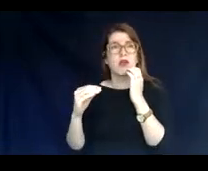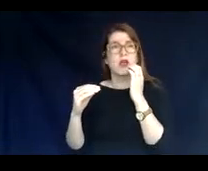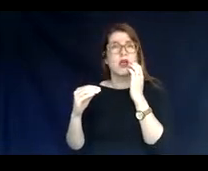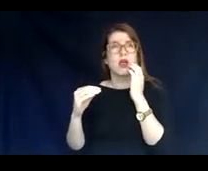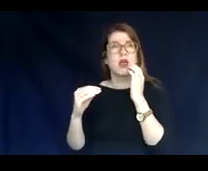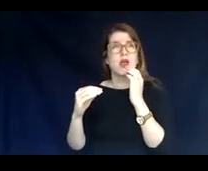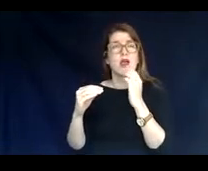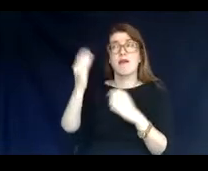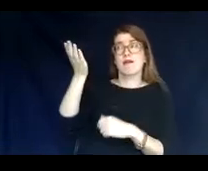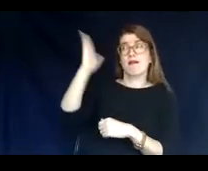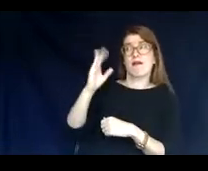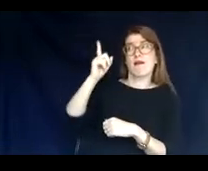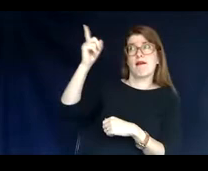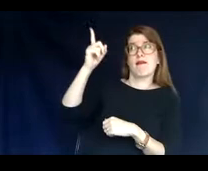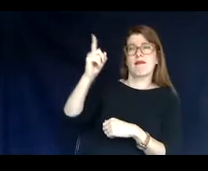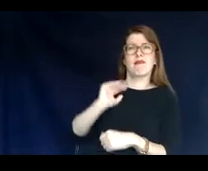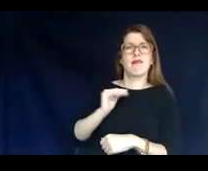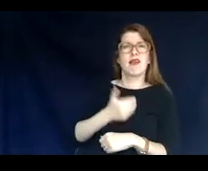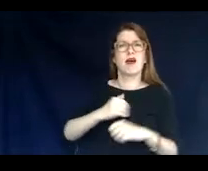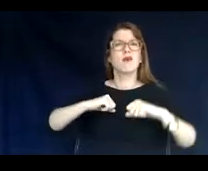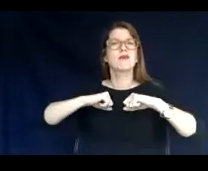is that God is our defender,